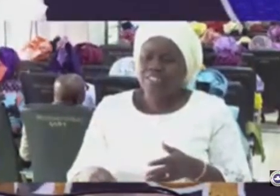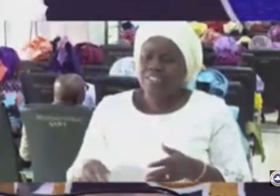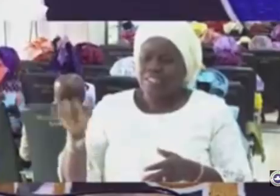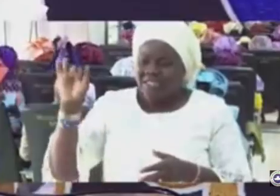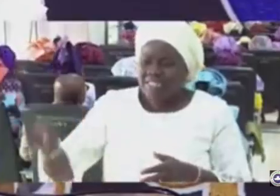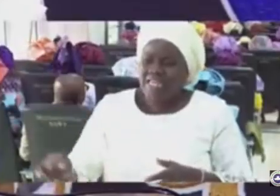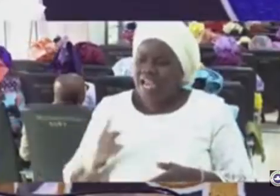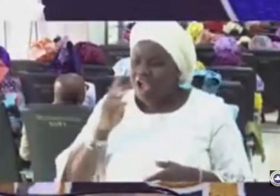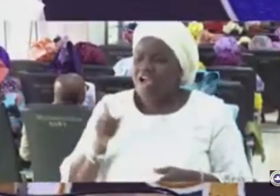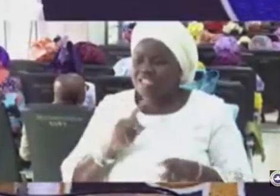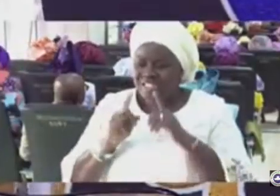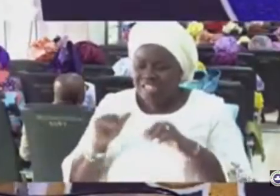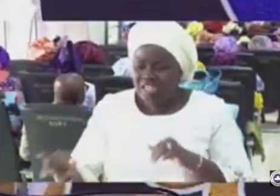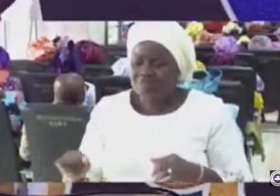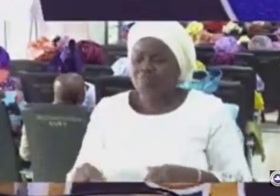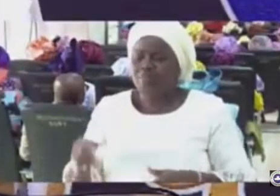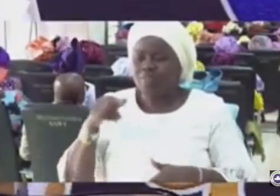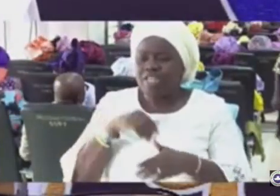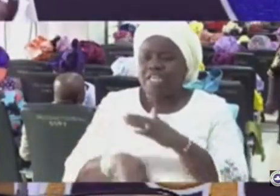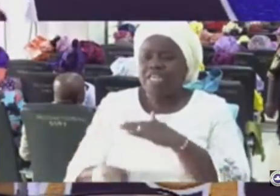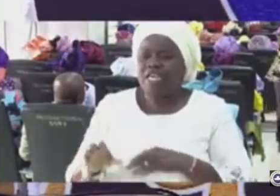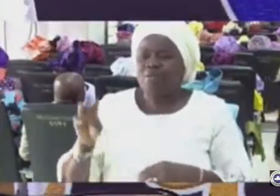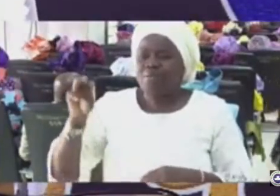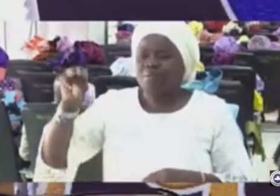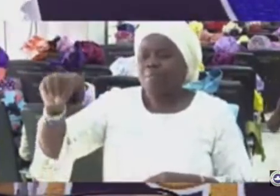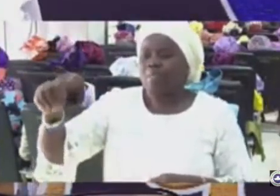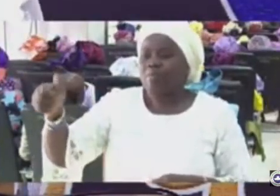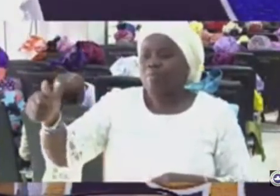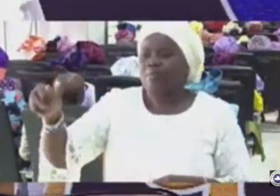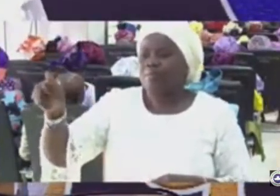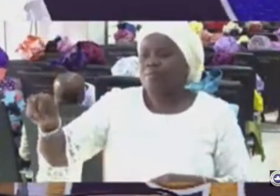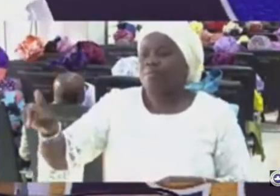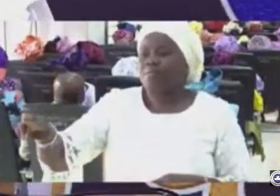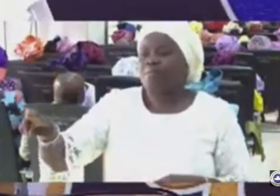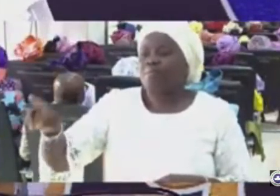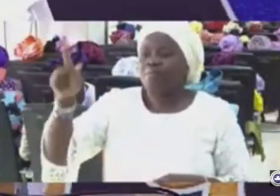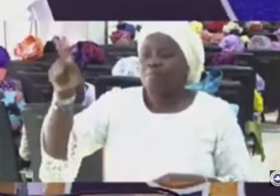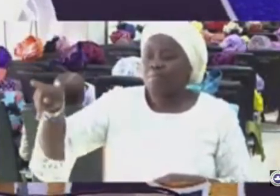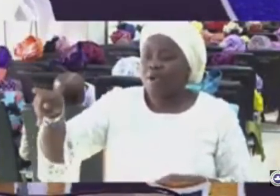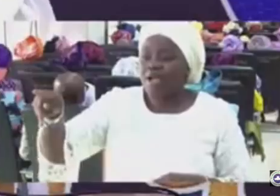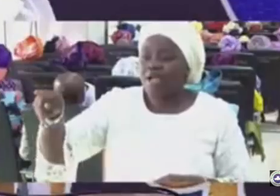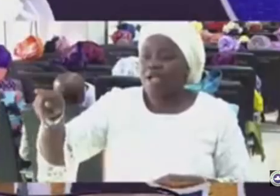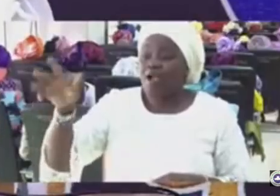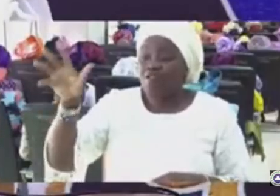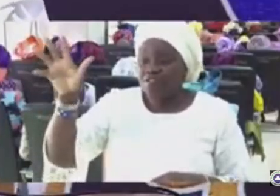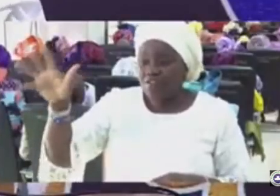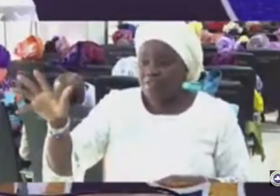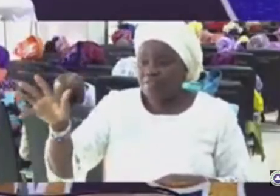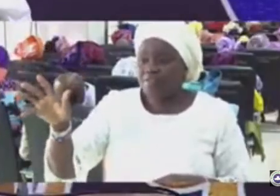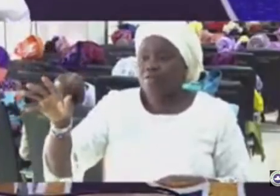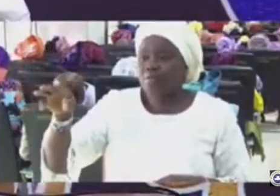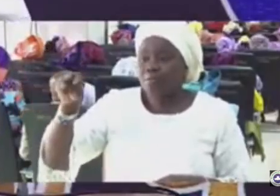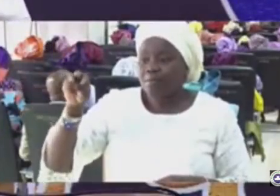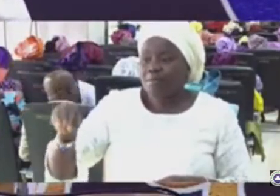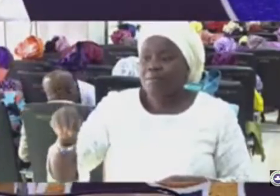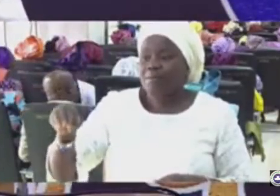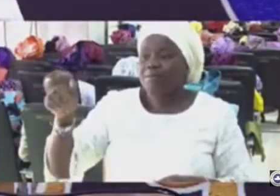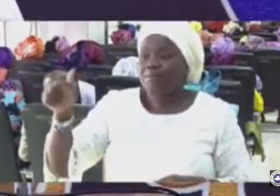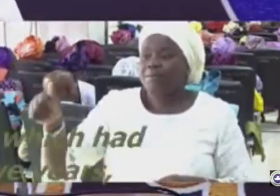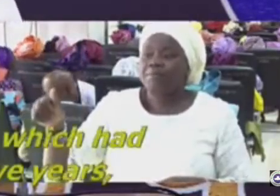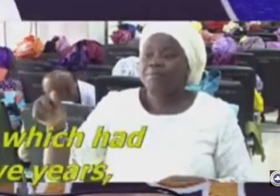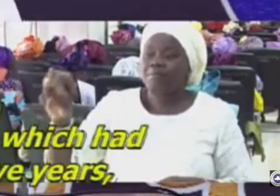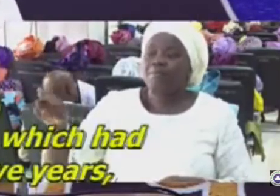chapter 5, you can read the story. You know the story from verse 25 to 34. Her acceptable year came